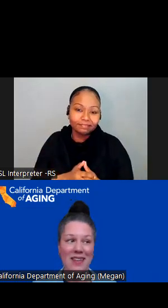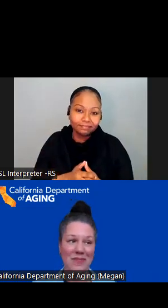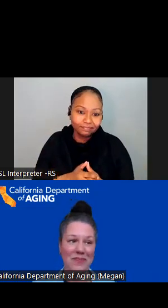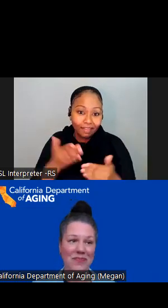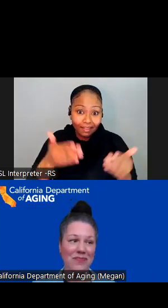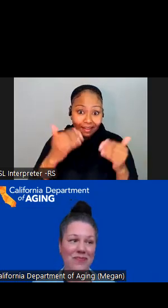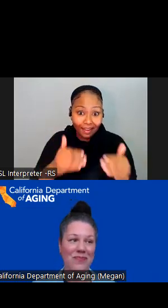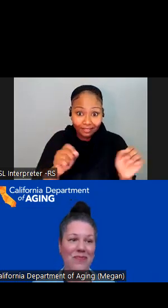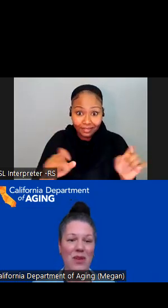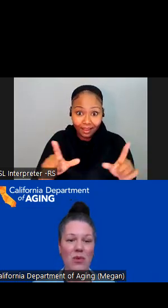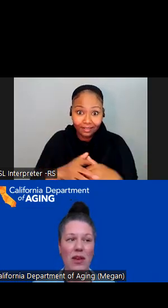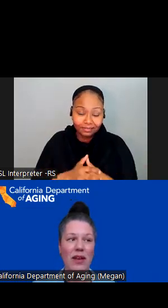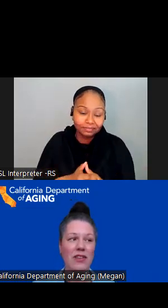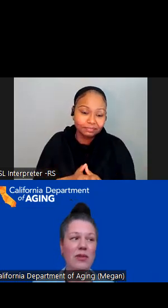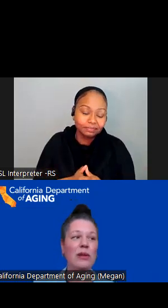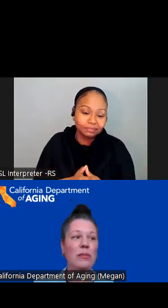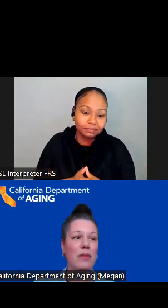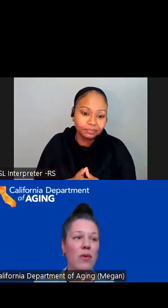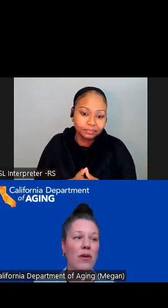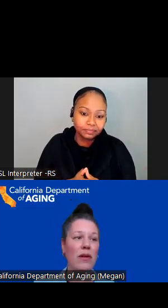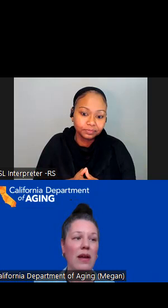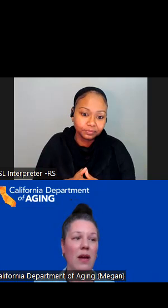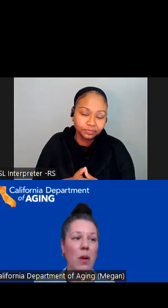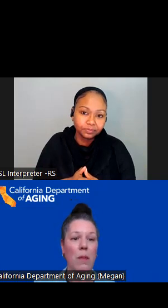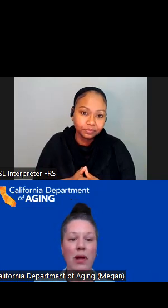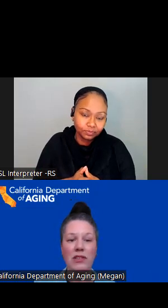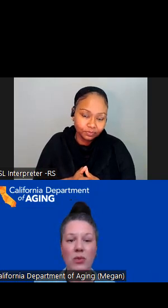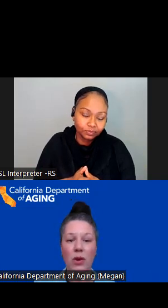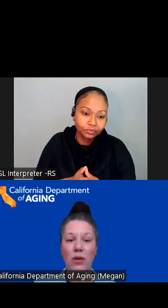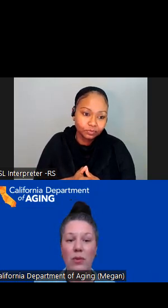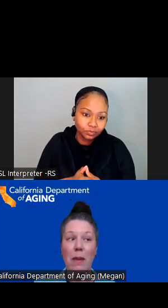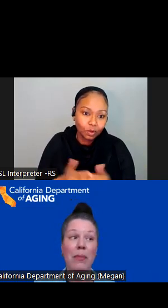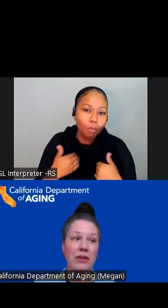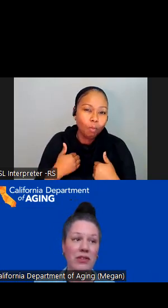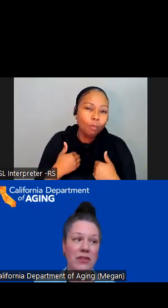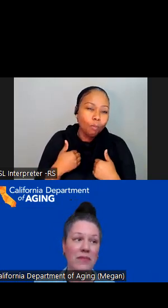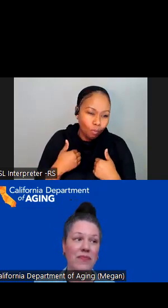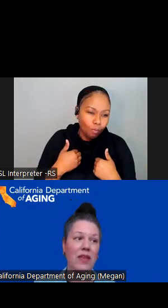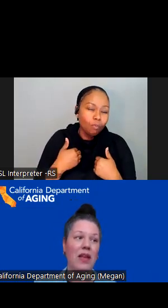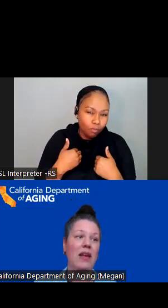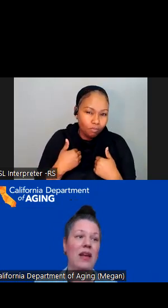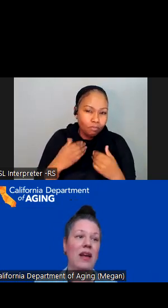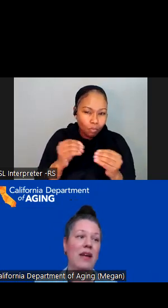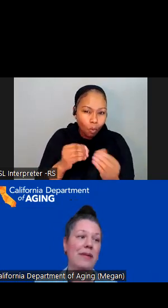next slide, we'll get into a little bit more about the policy workgroup members.